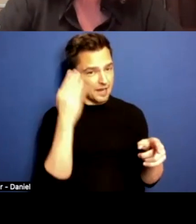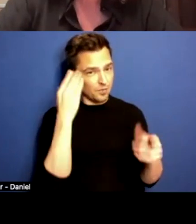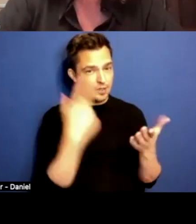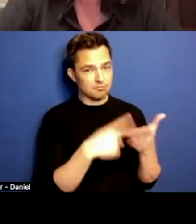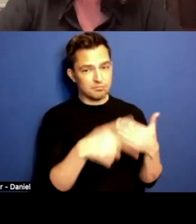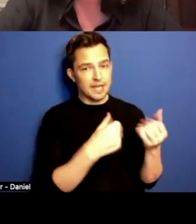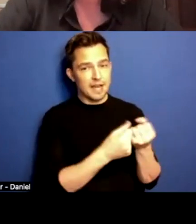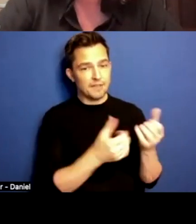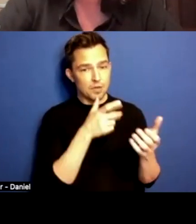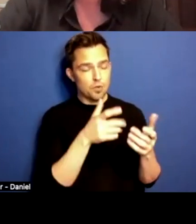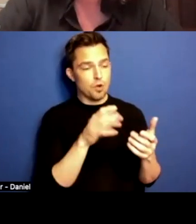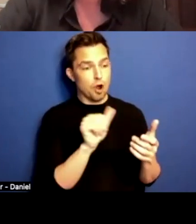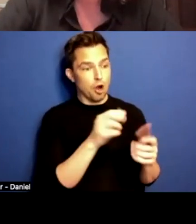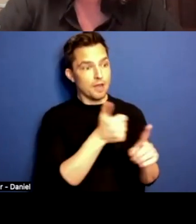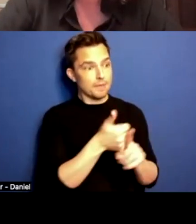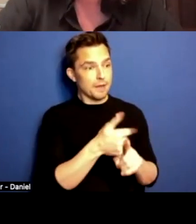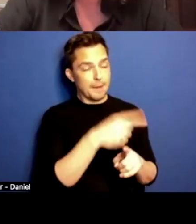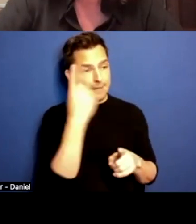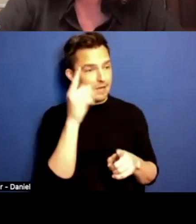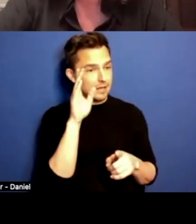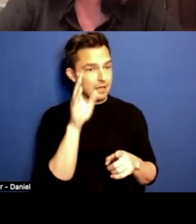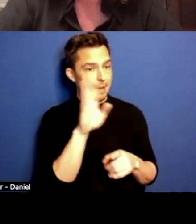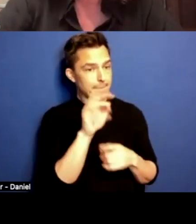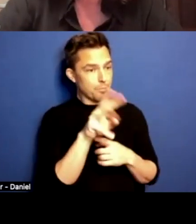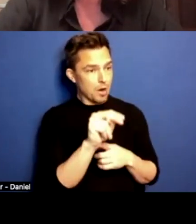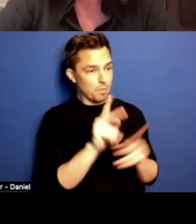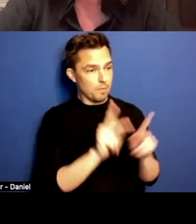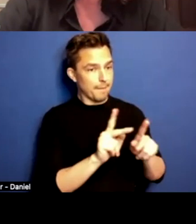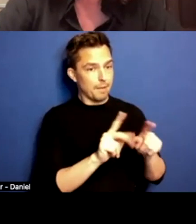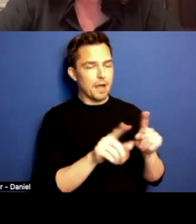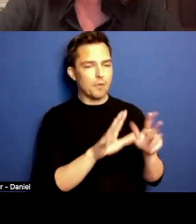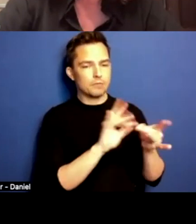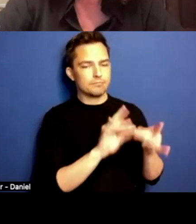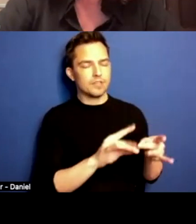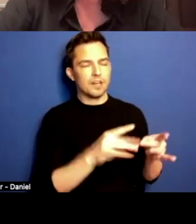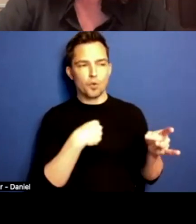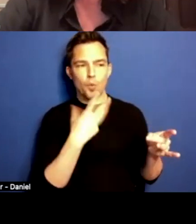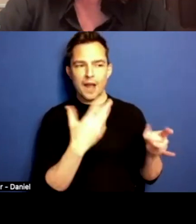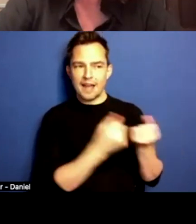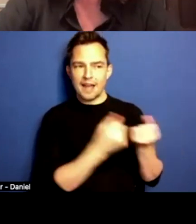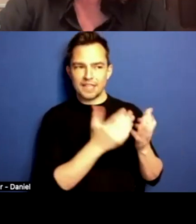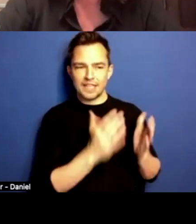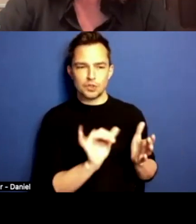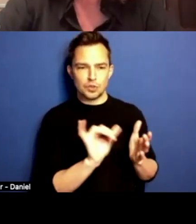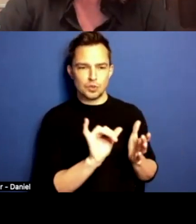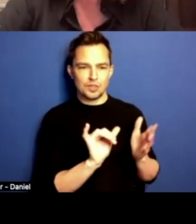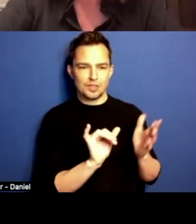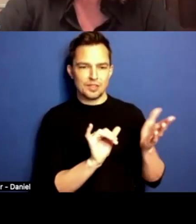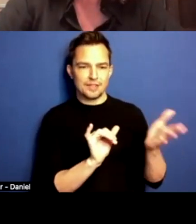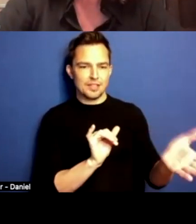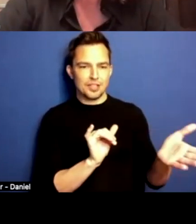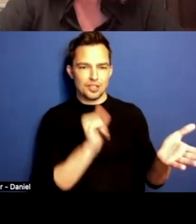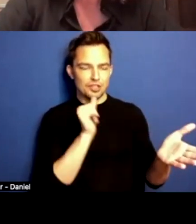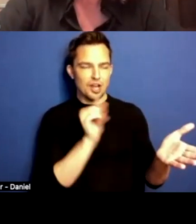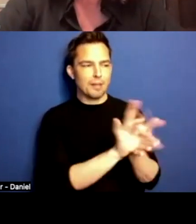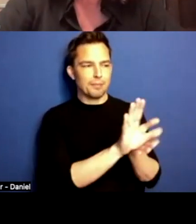advocates who are themselves Black and Brown folks, but I also want to just put a note in for white advocates, right? That you're not absolved of your responsibilities